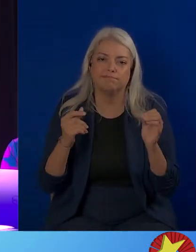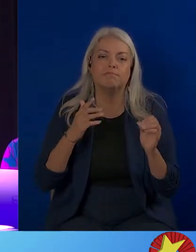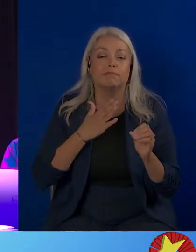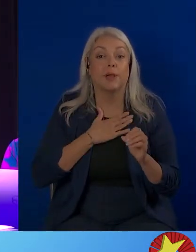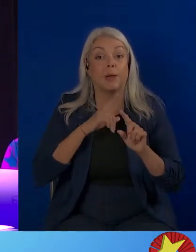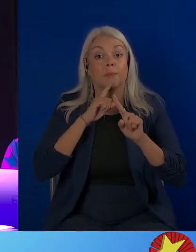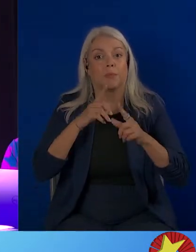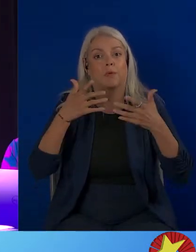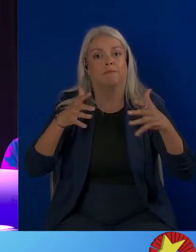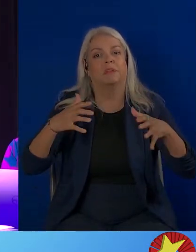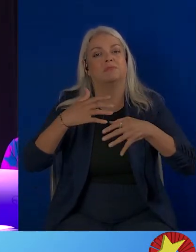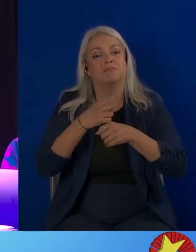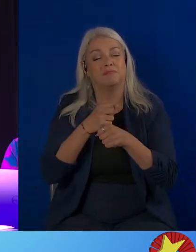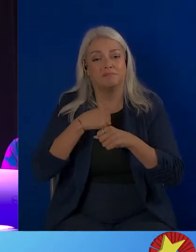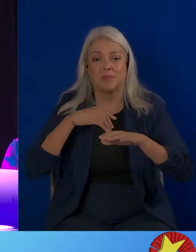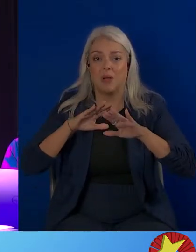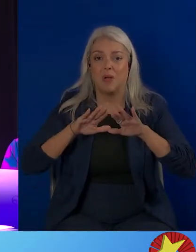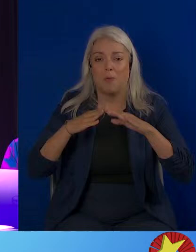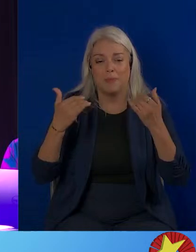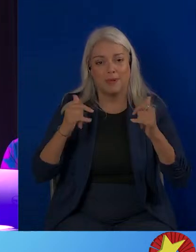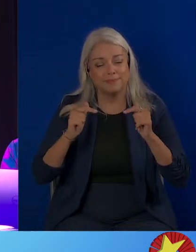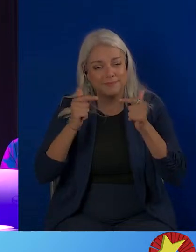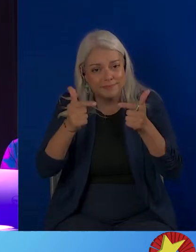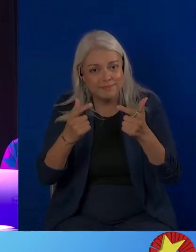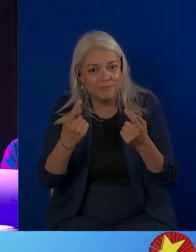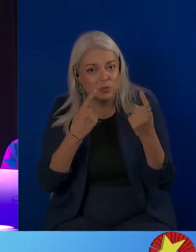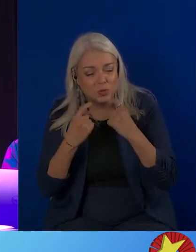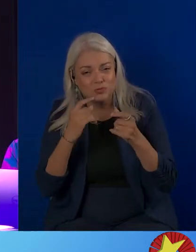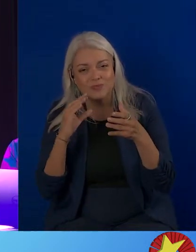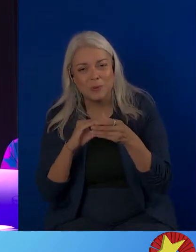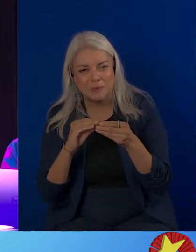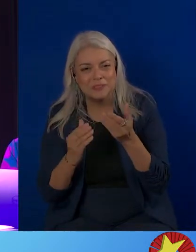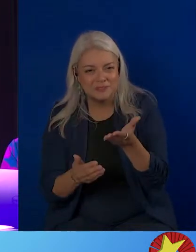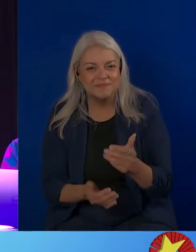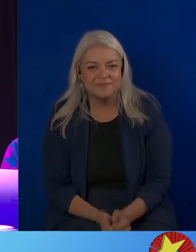open to answer any questions or address any comments you may have.